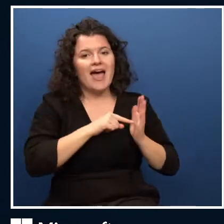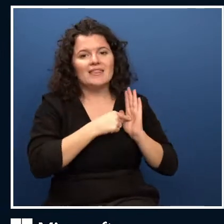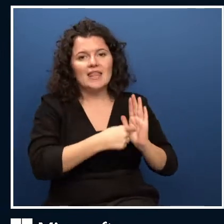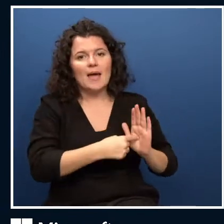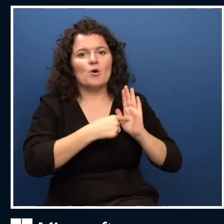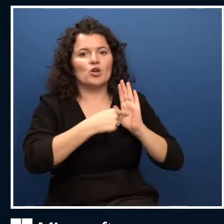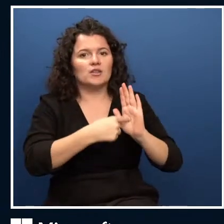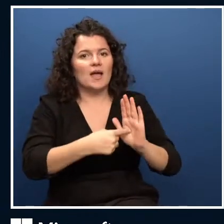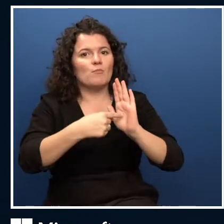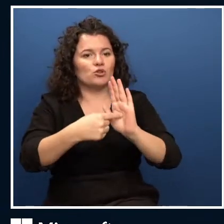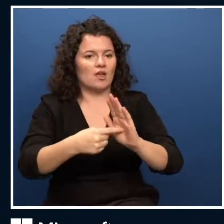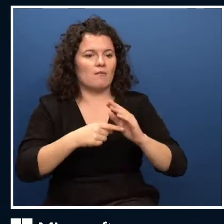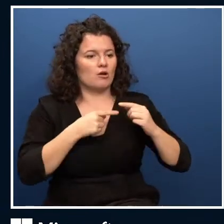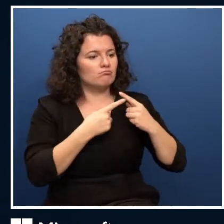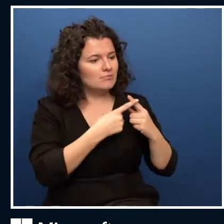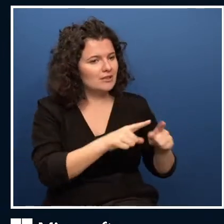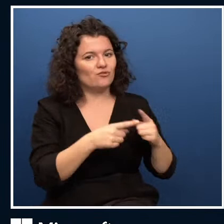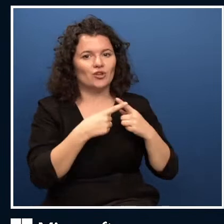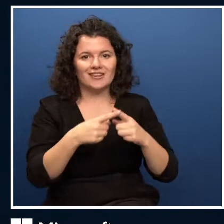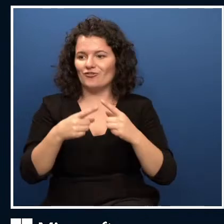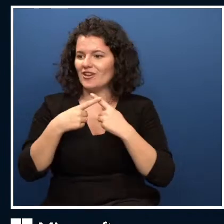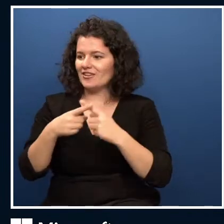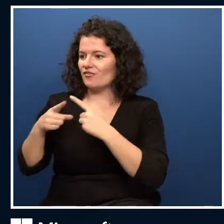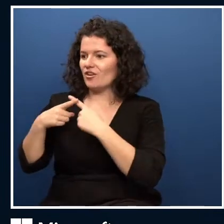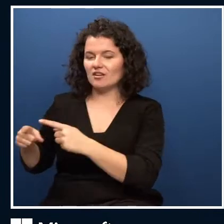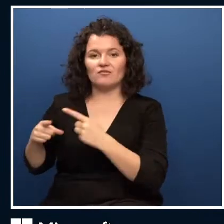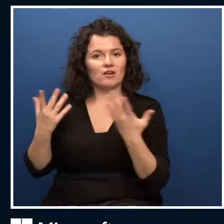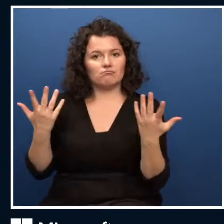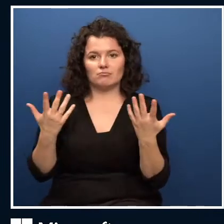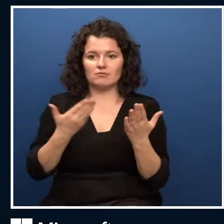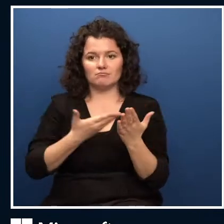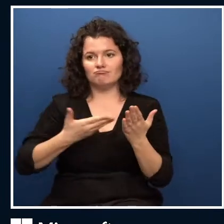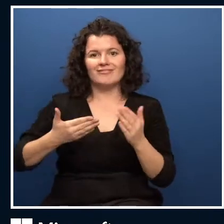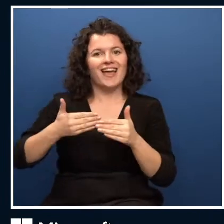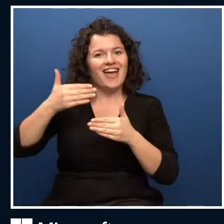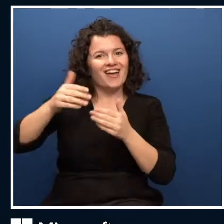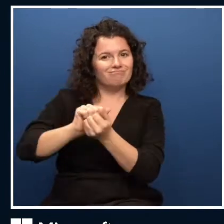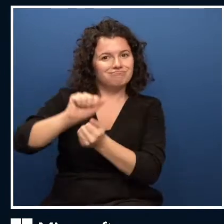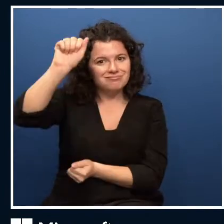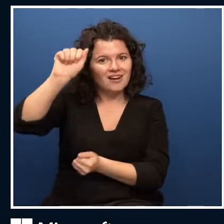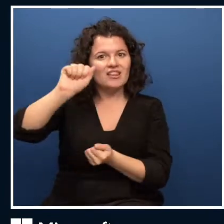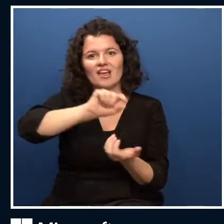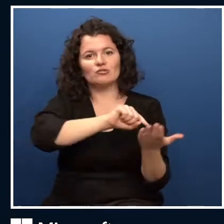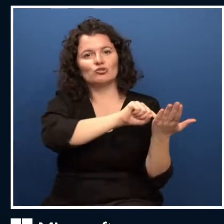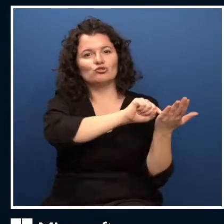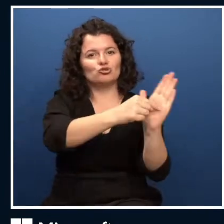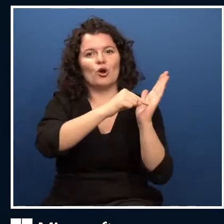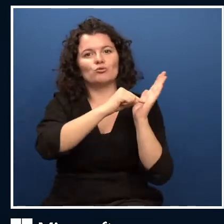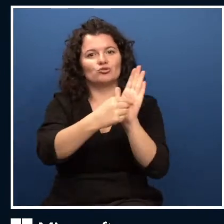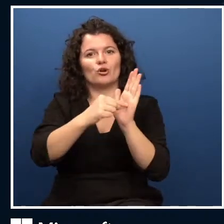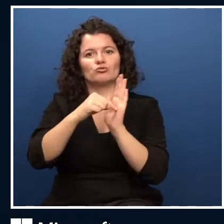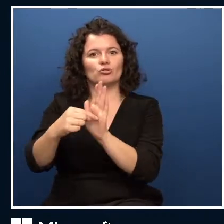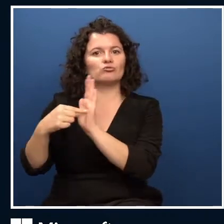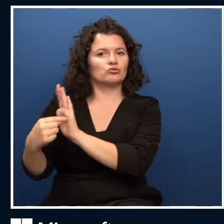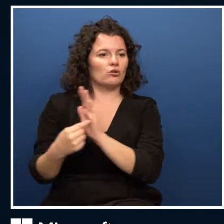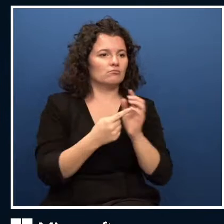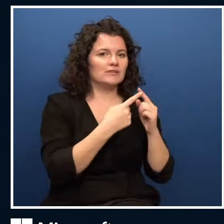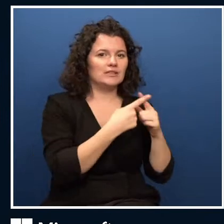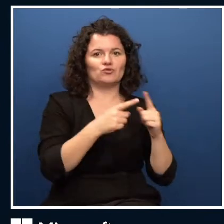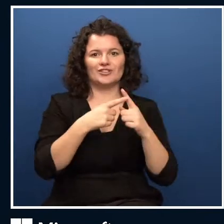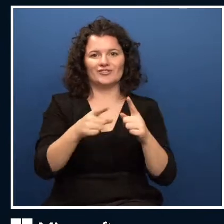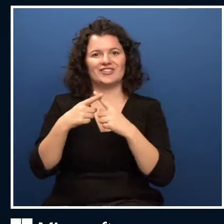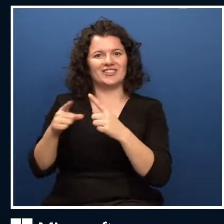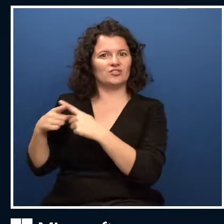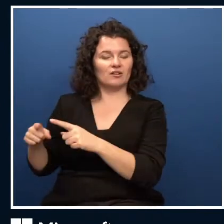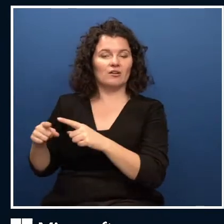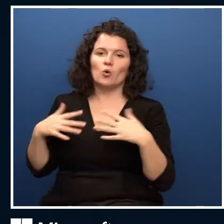happening. So then it's automatic. So when you're ready, your stuff is ready to be shown to anybody you'd like to show it. So it's very important to involve industry